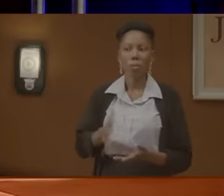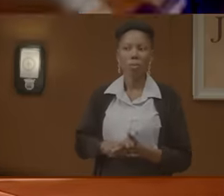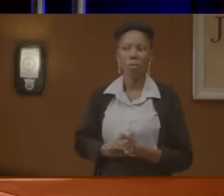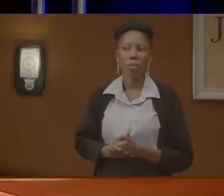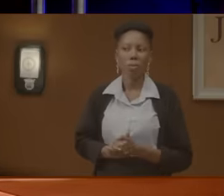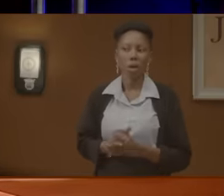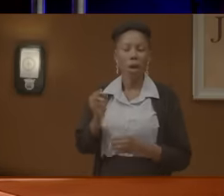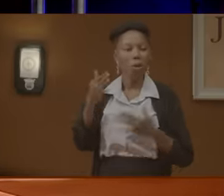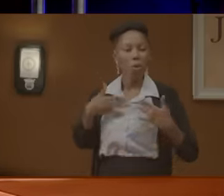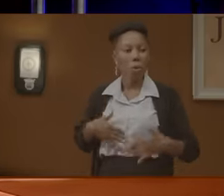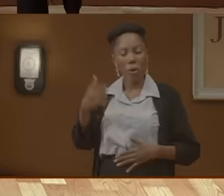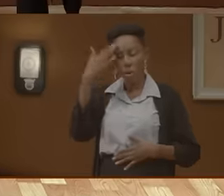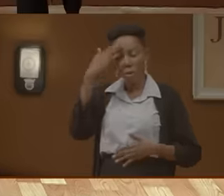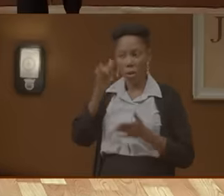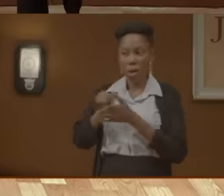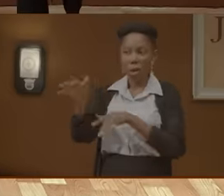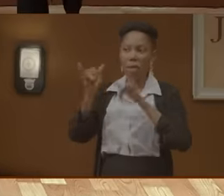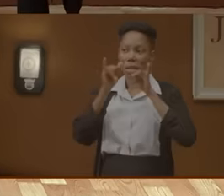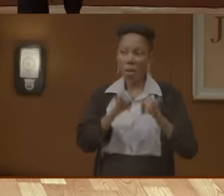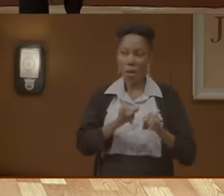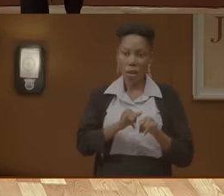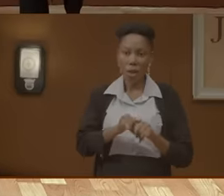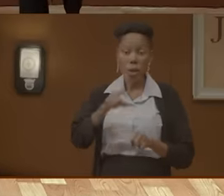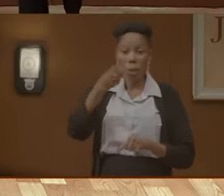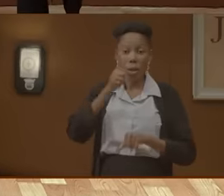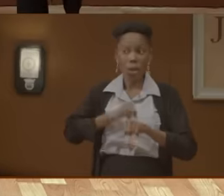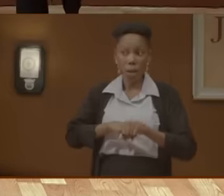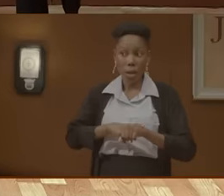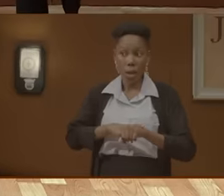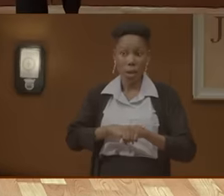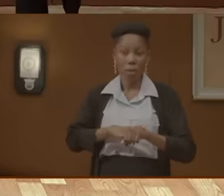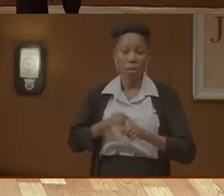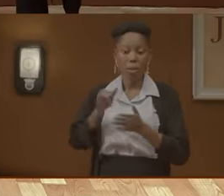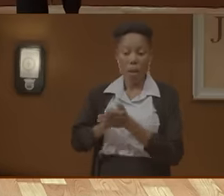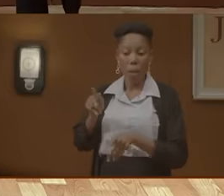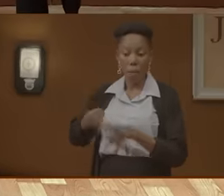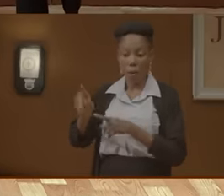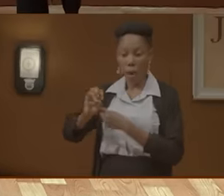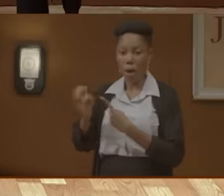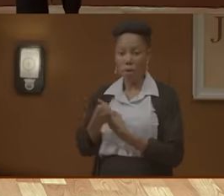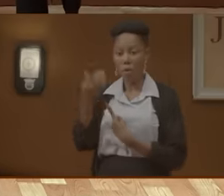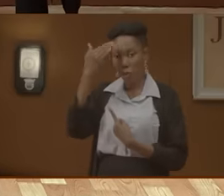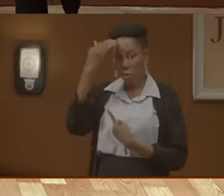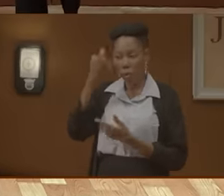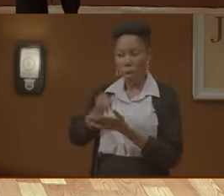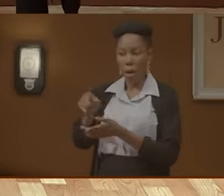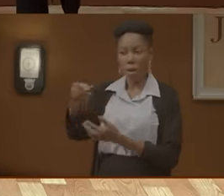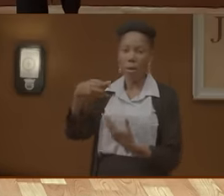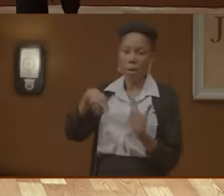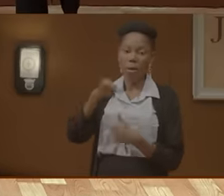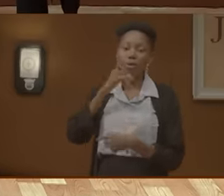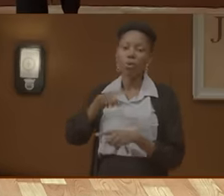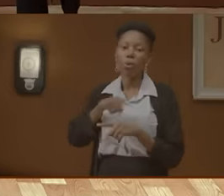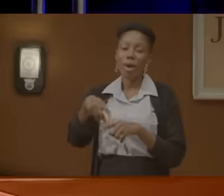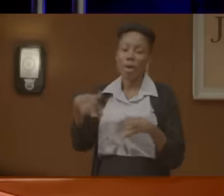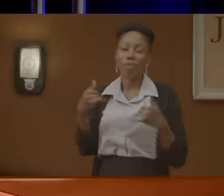did say for the house. If I come, only way that they know say I did for our music where I play. I call and sit down,